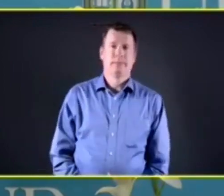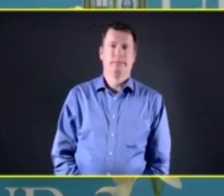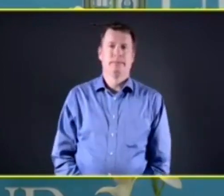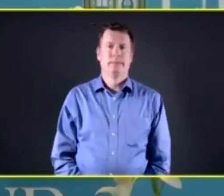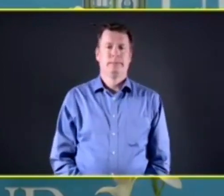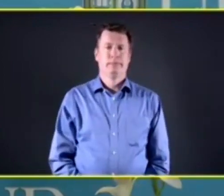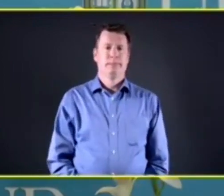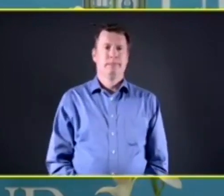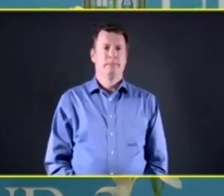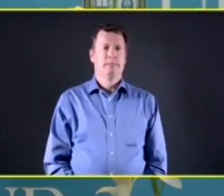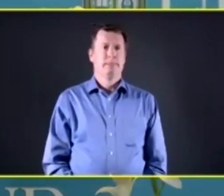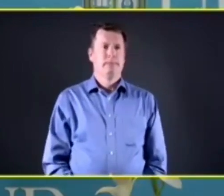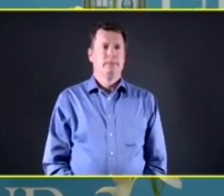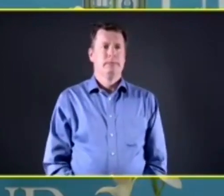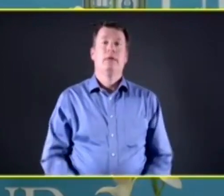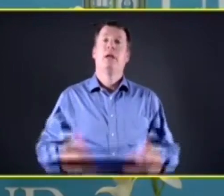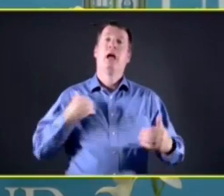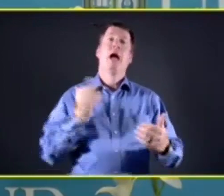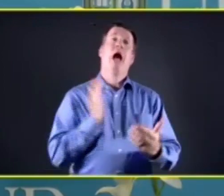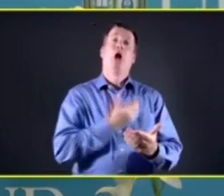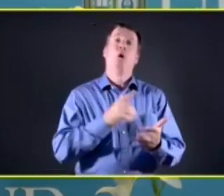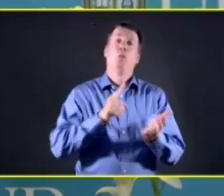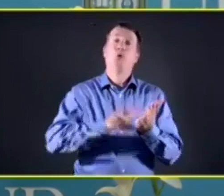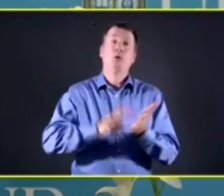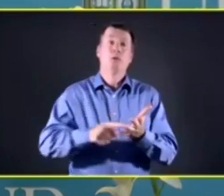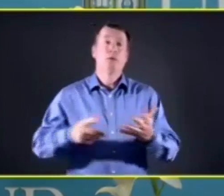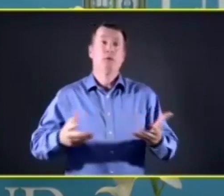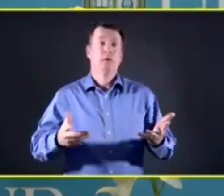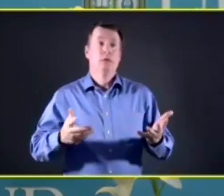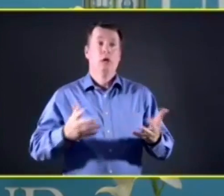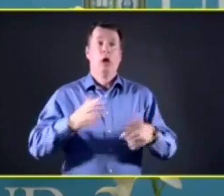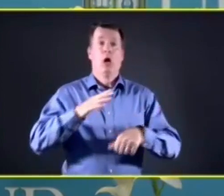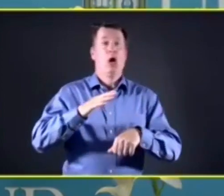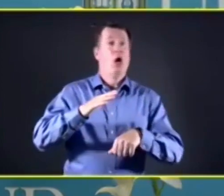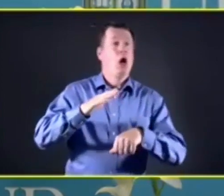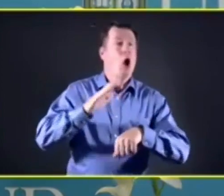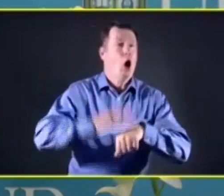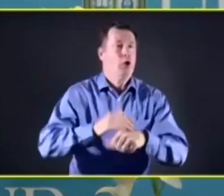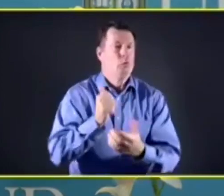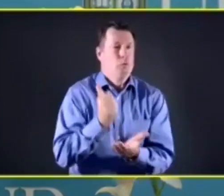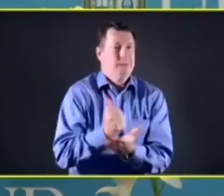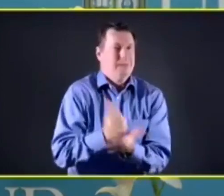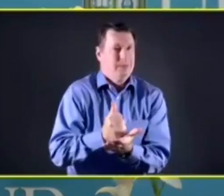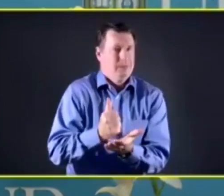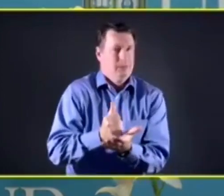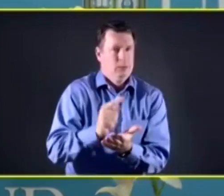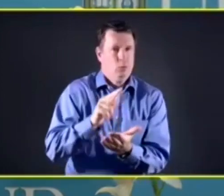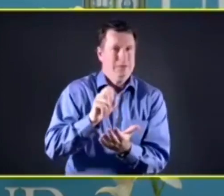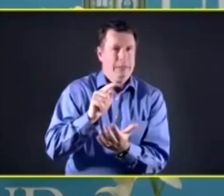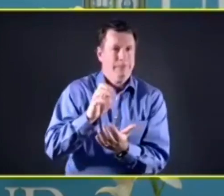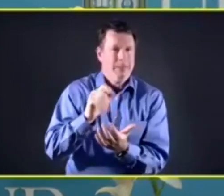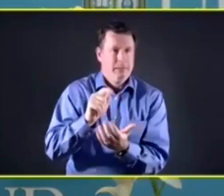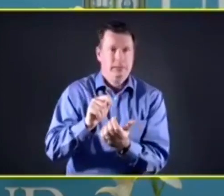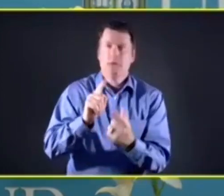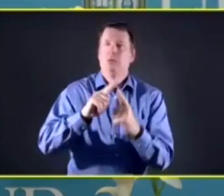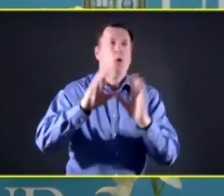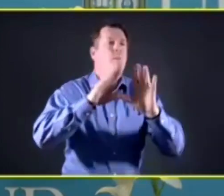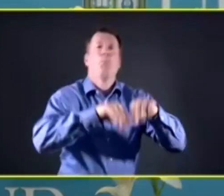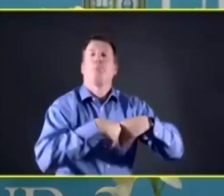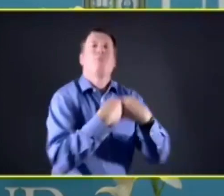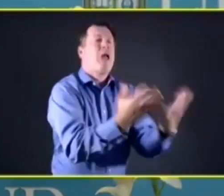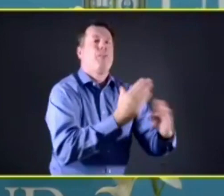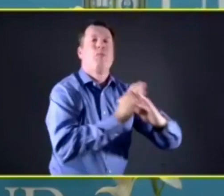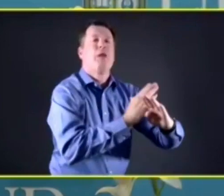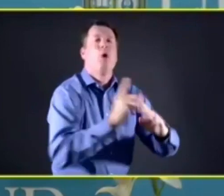the infection. But that's a very important area. And in fact, there are studies, not here, that are going on looking at that.